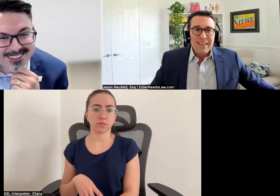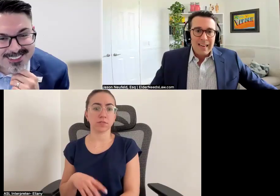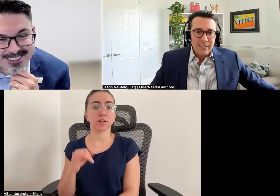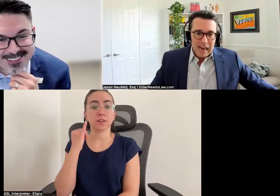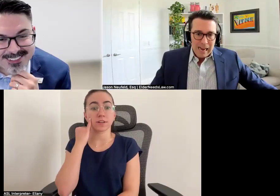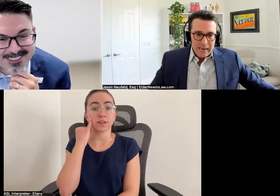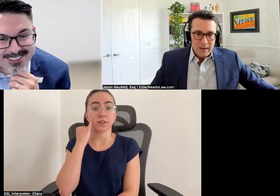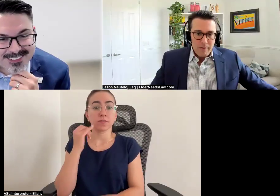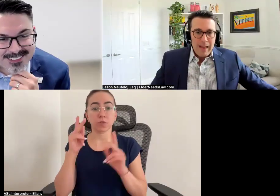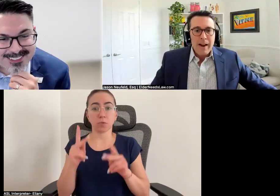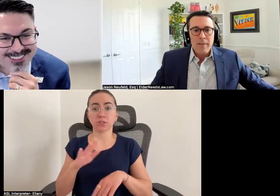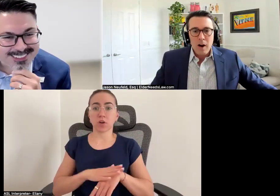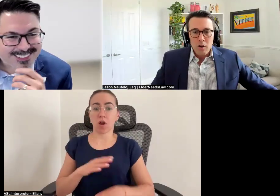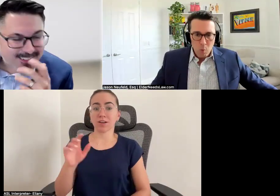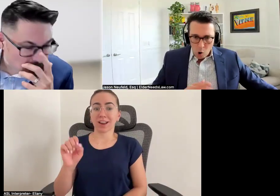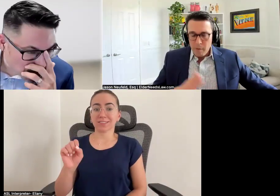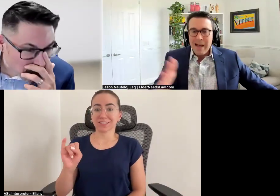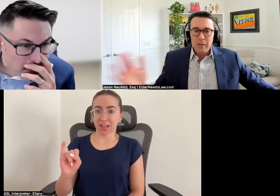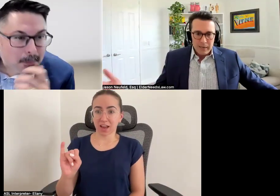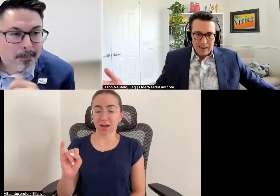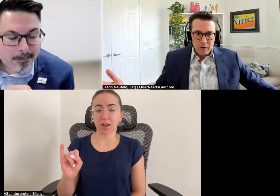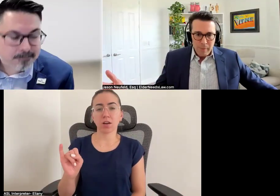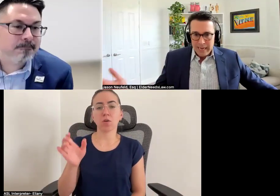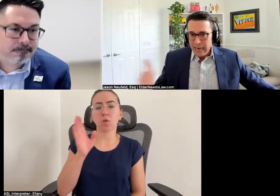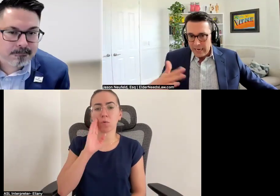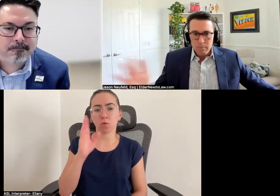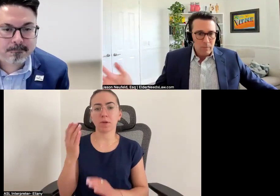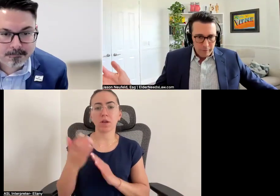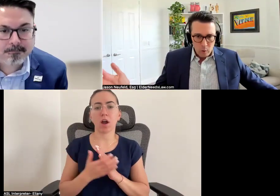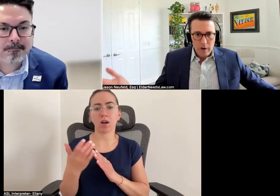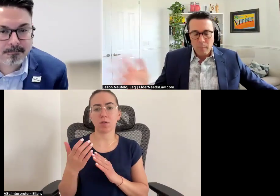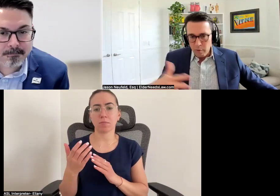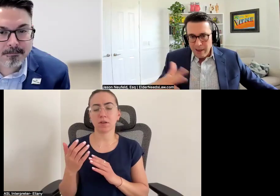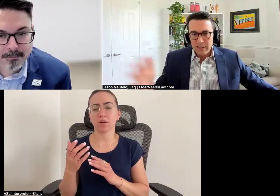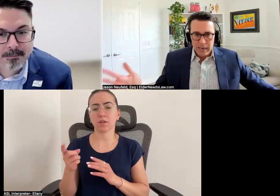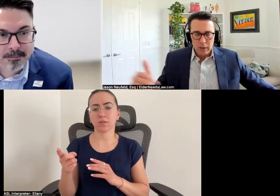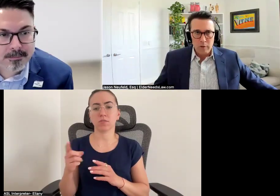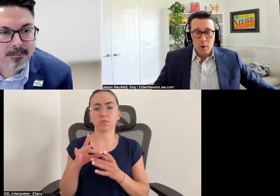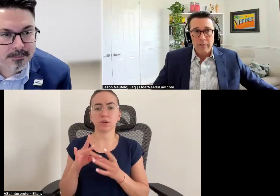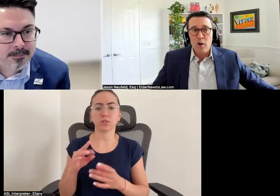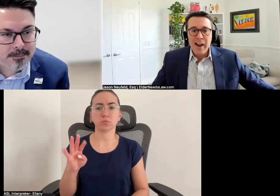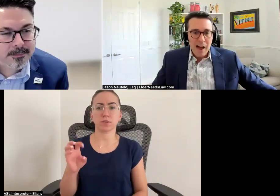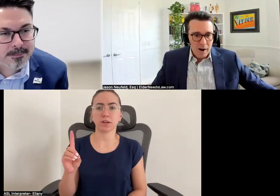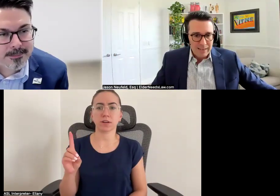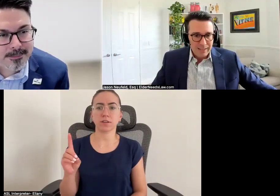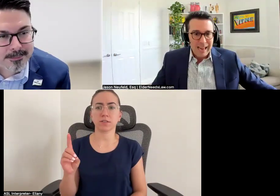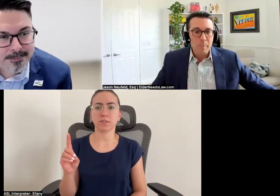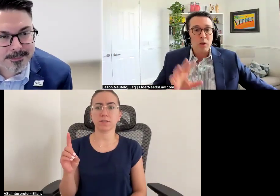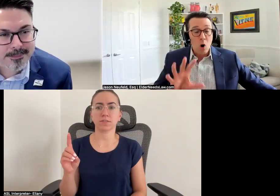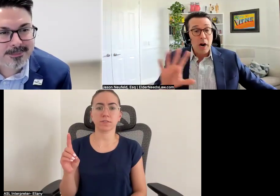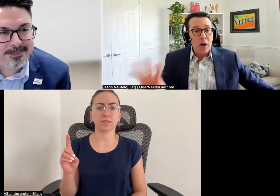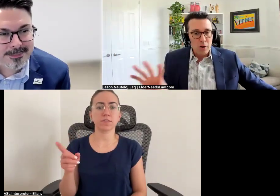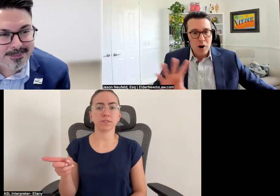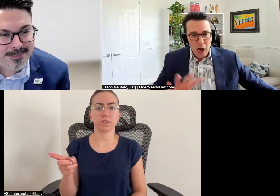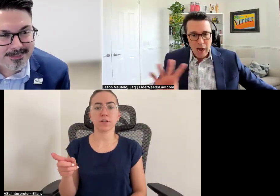on SSI, then they will automatically be entitled to Medicaid in Florida if they move from out of state into Florida. If they're not on SSI, but